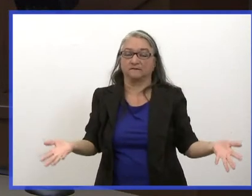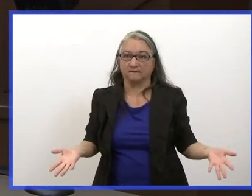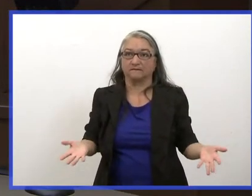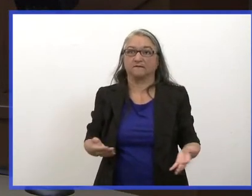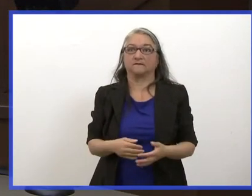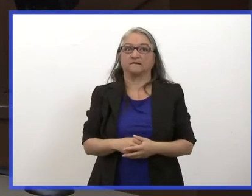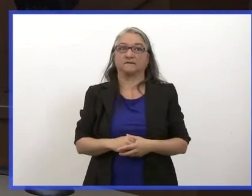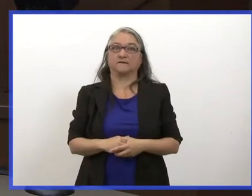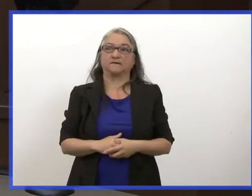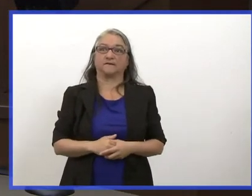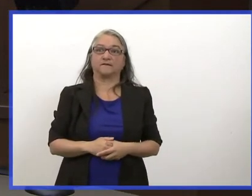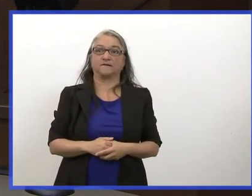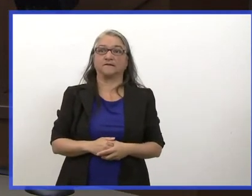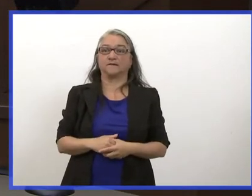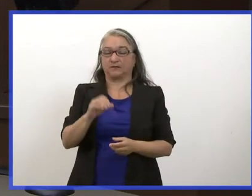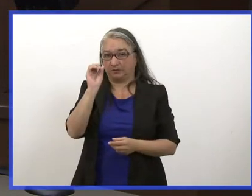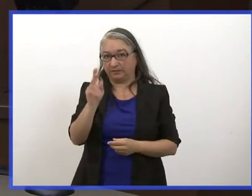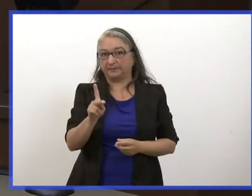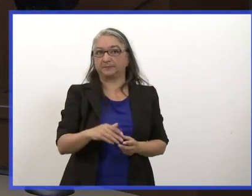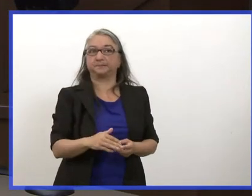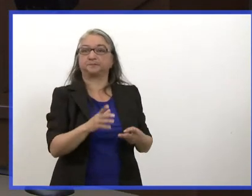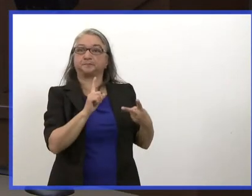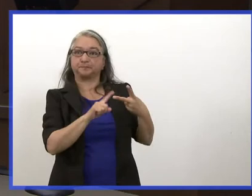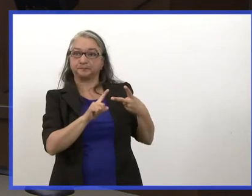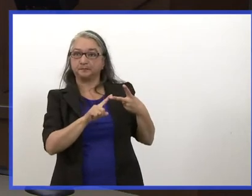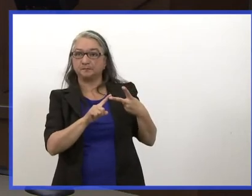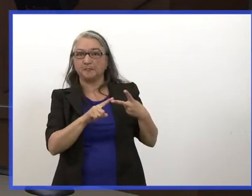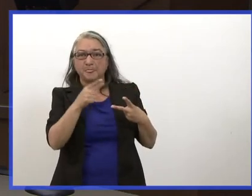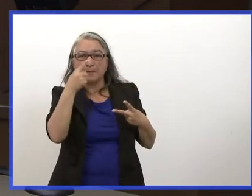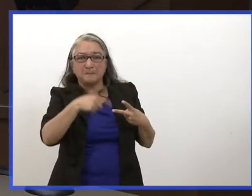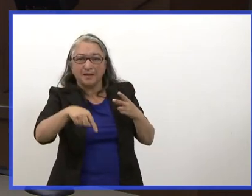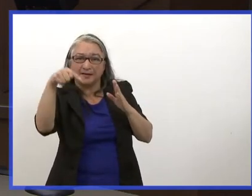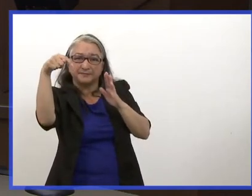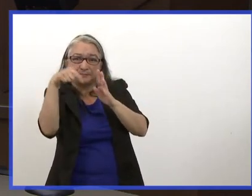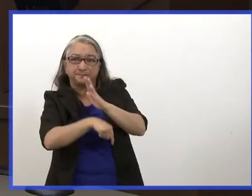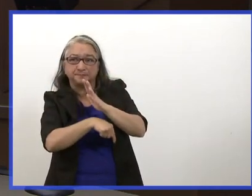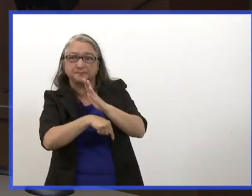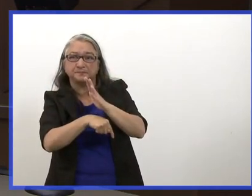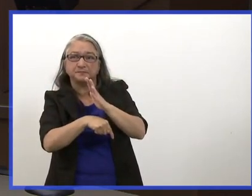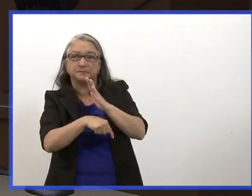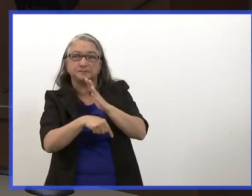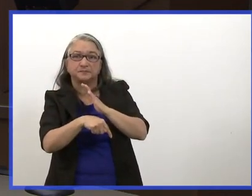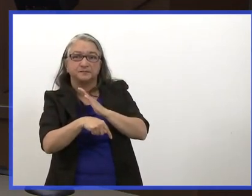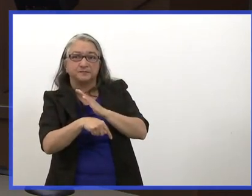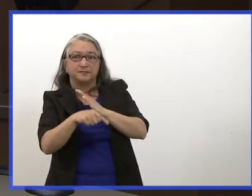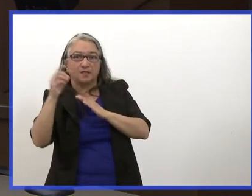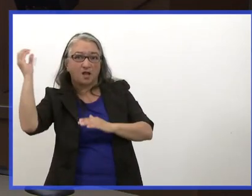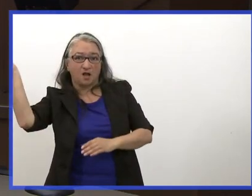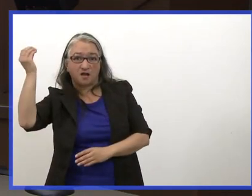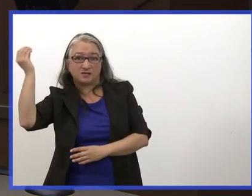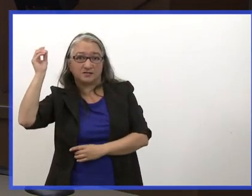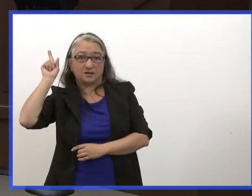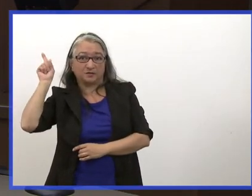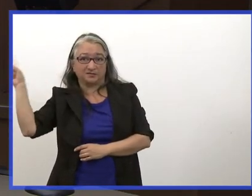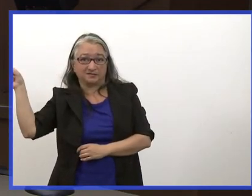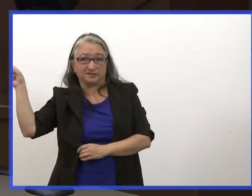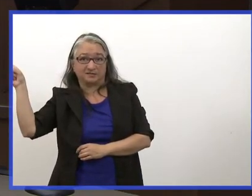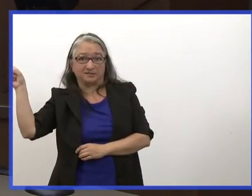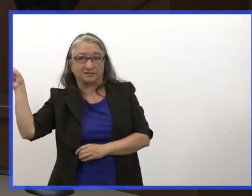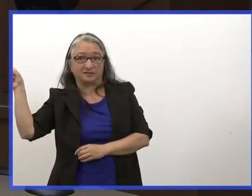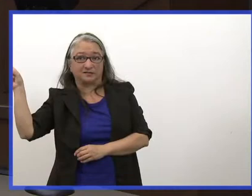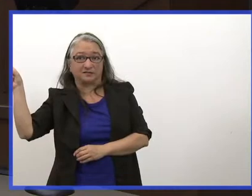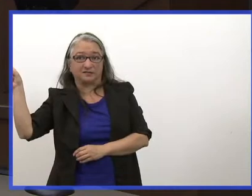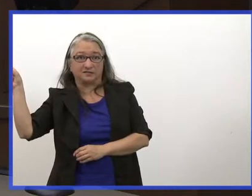Okay, can you explain this further then? Because Ontario has made public all along when they've had, or almost all along, when they've